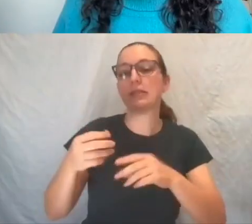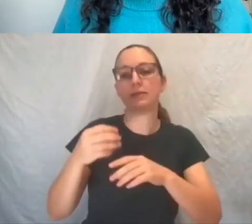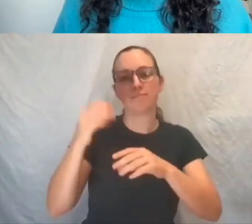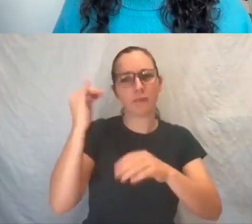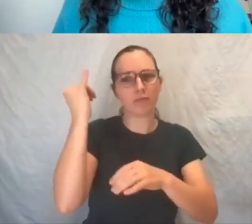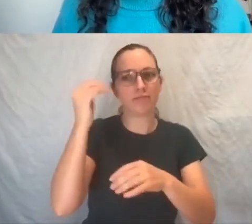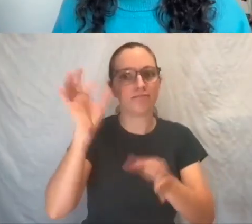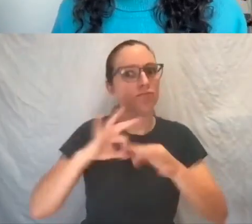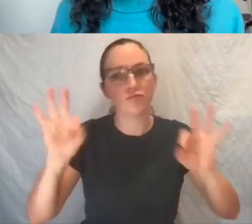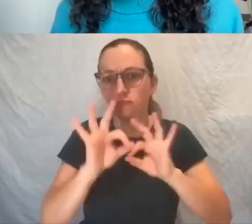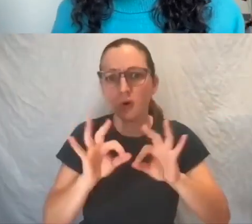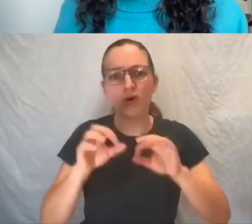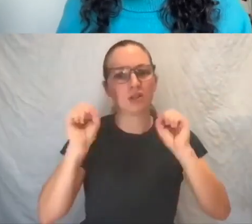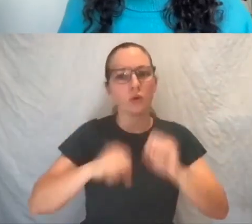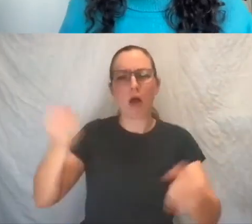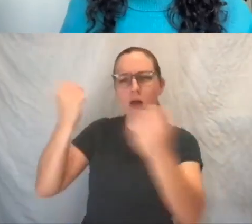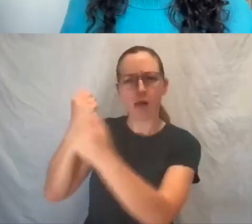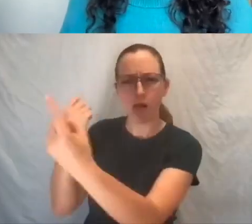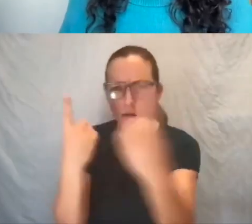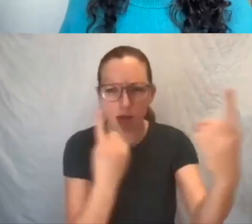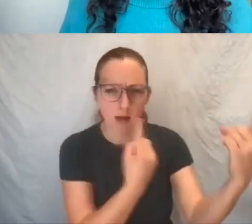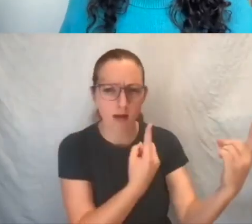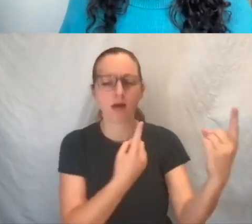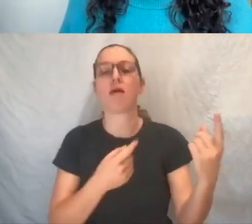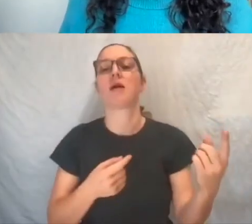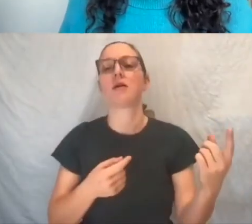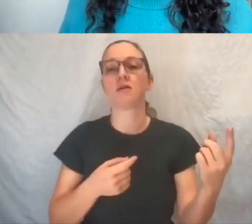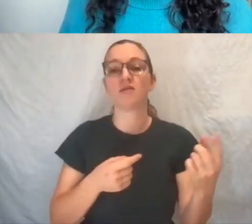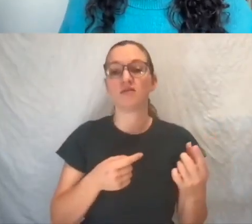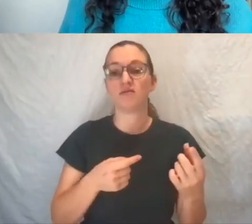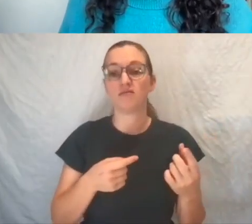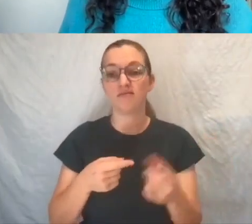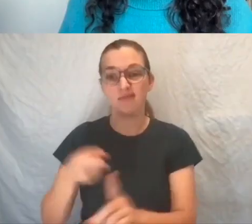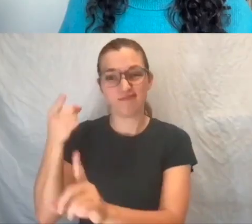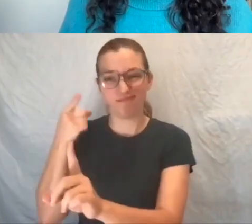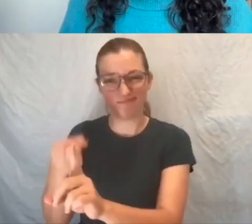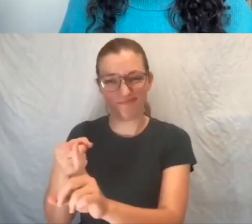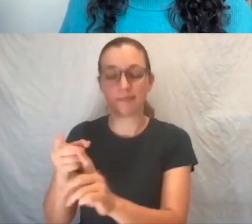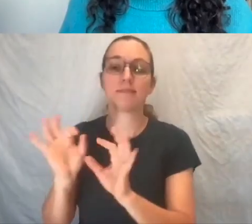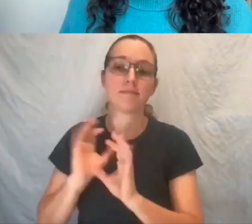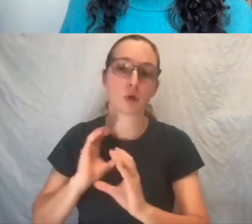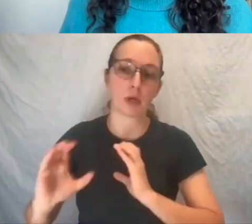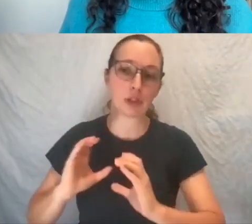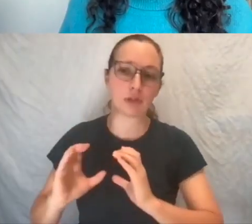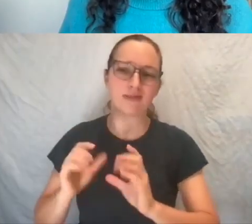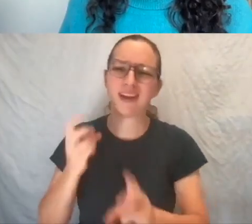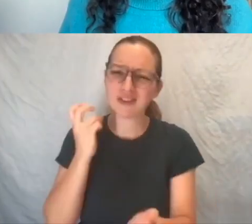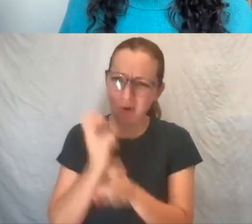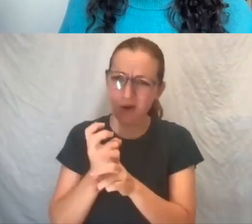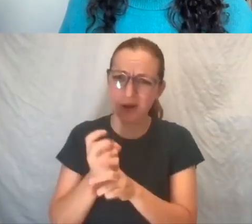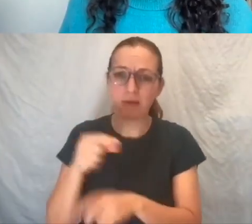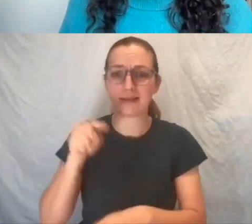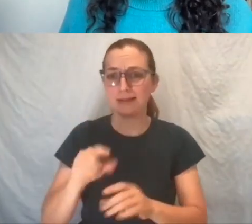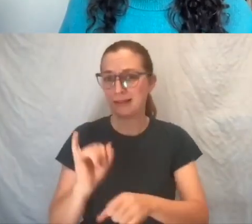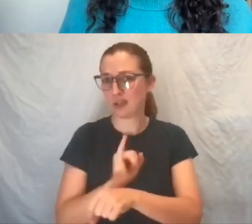same page. It really does come down to communication. And I know it's hard because in this industry and